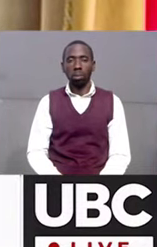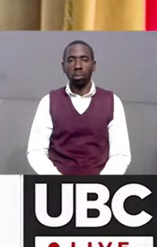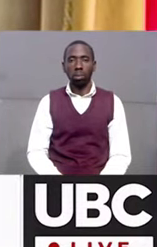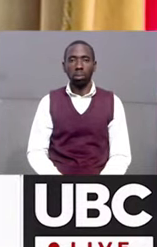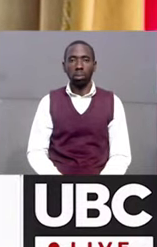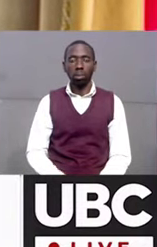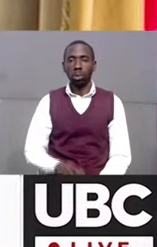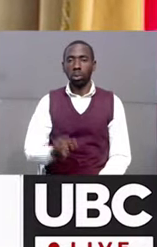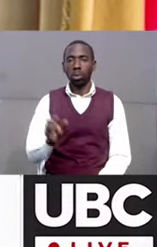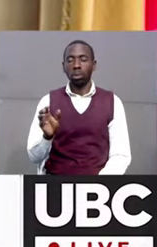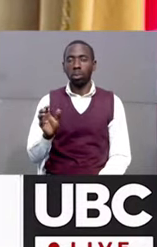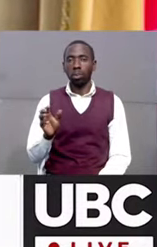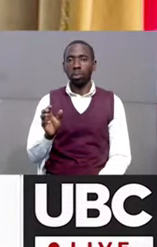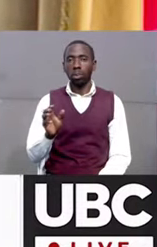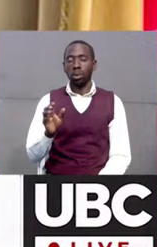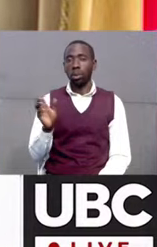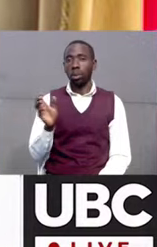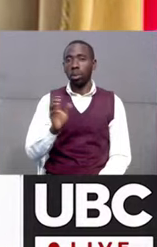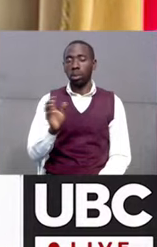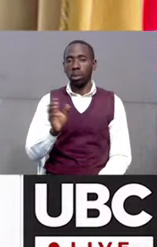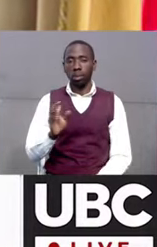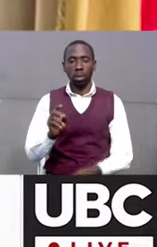Inspectorate of Government, IG.